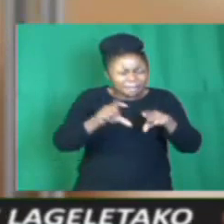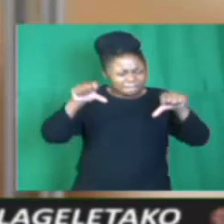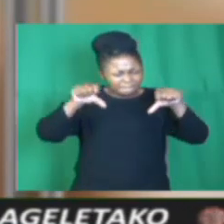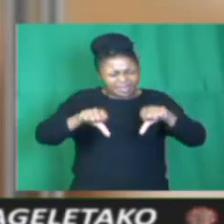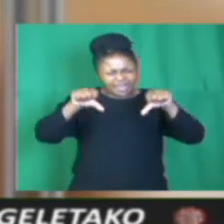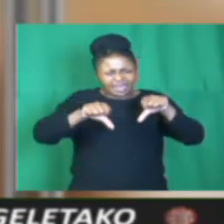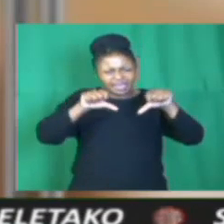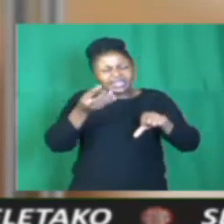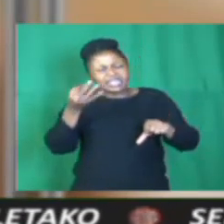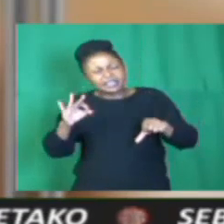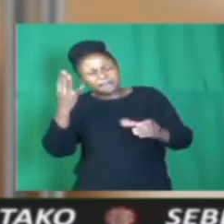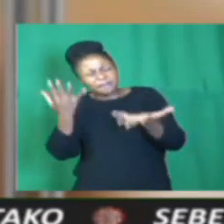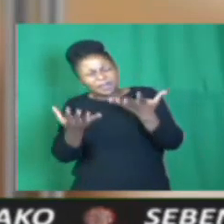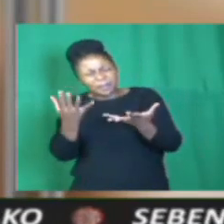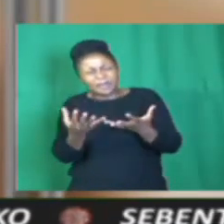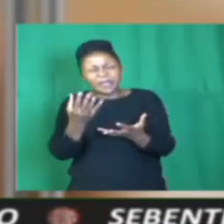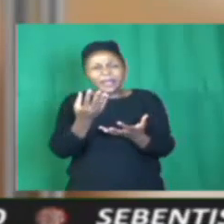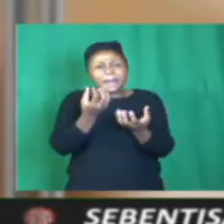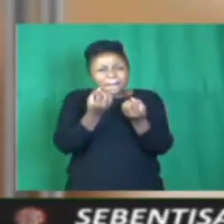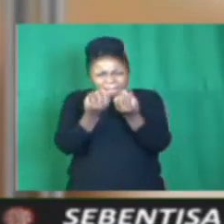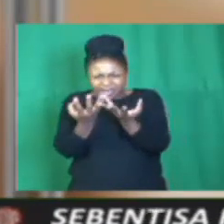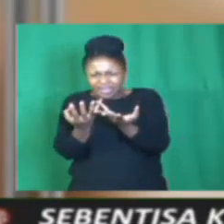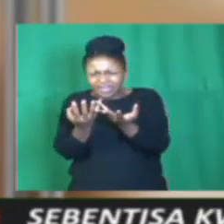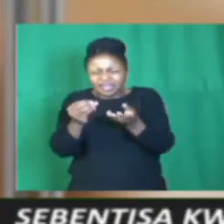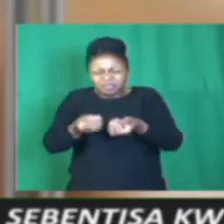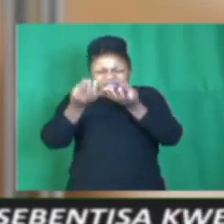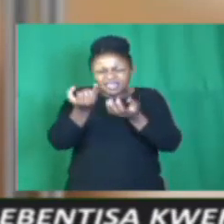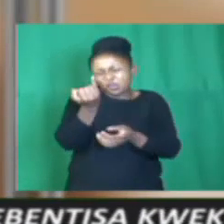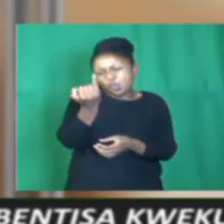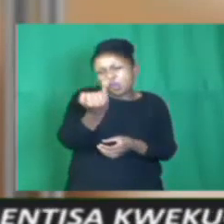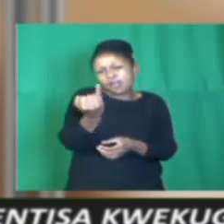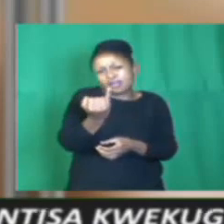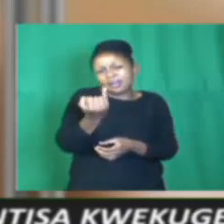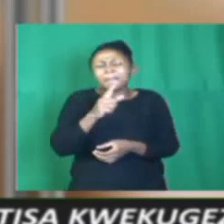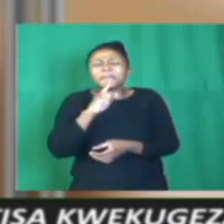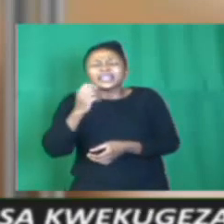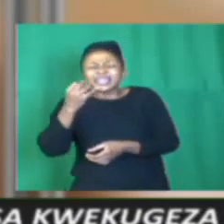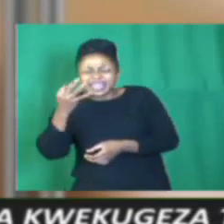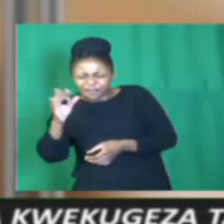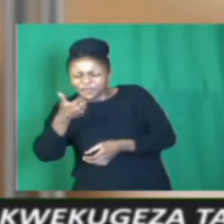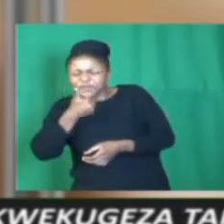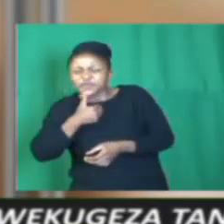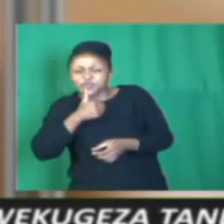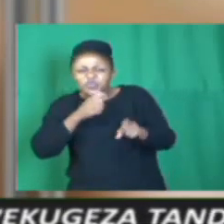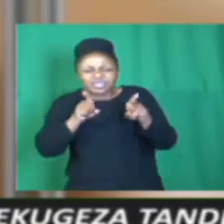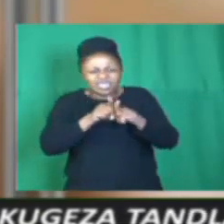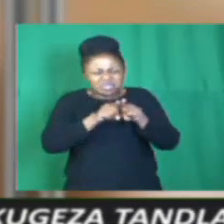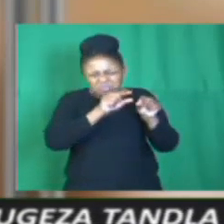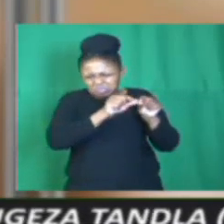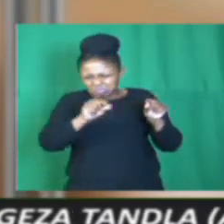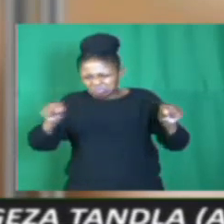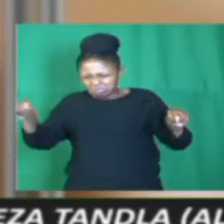the mark allocation is 1, because you are not going to be awarded a mark. Or will you be awarded a 0